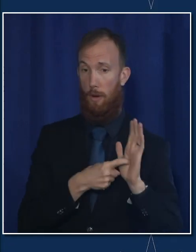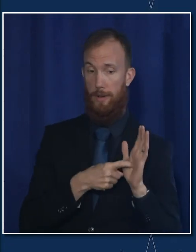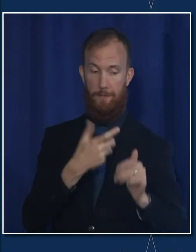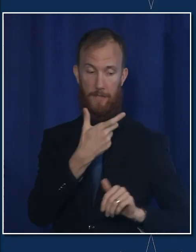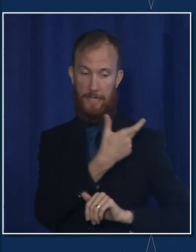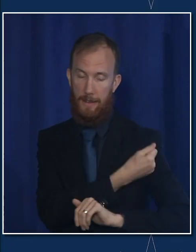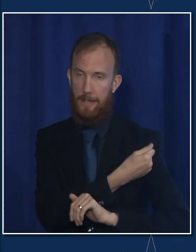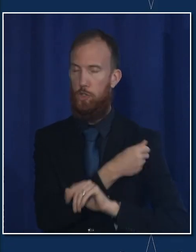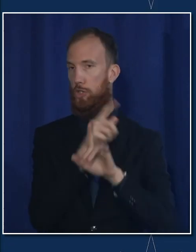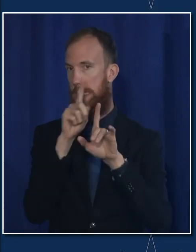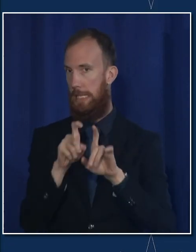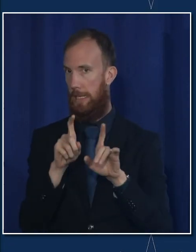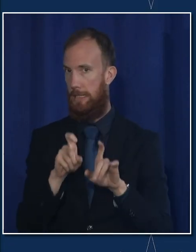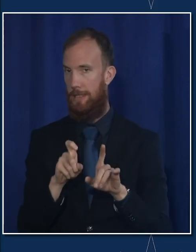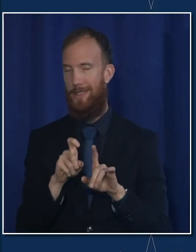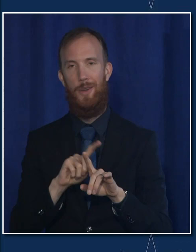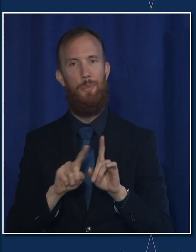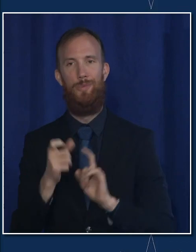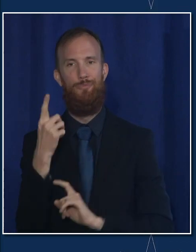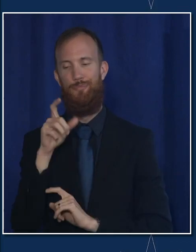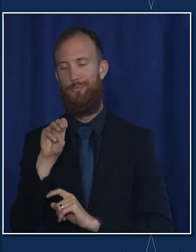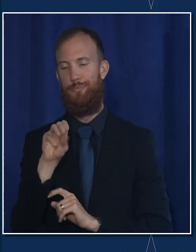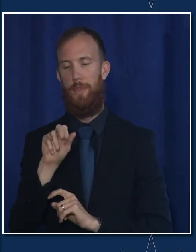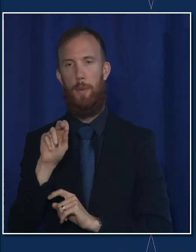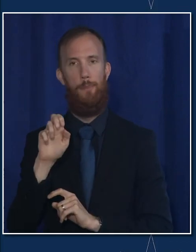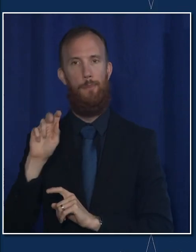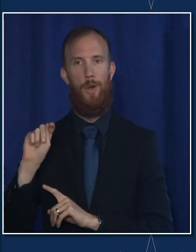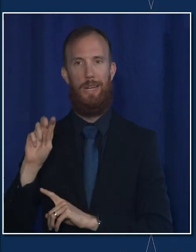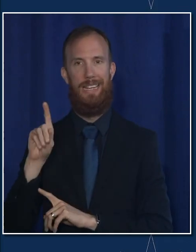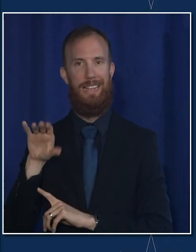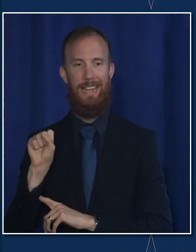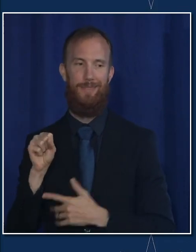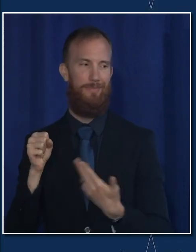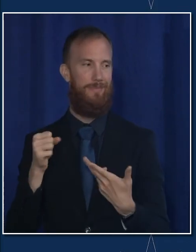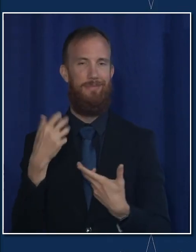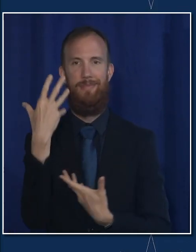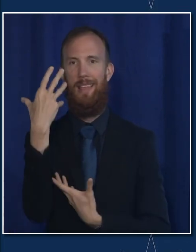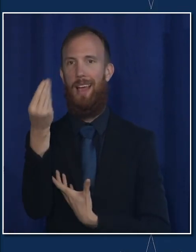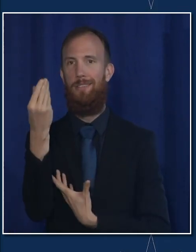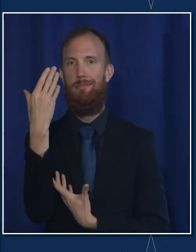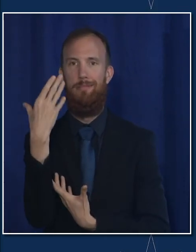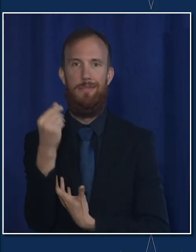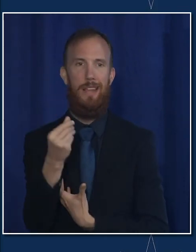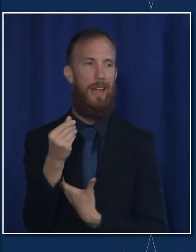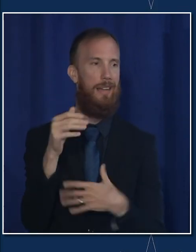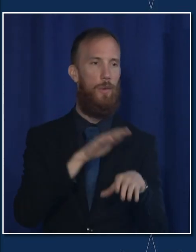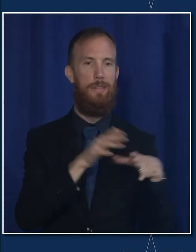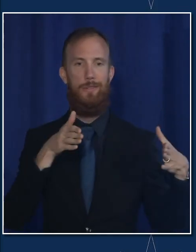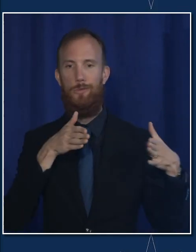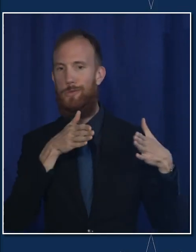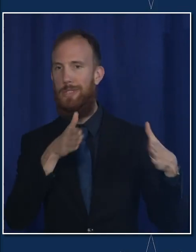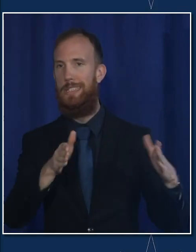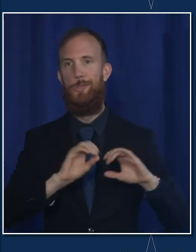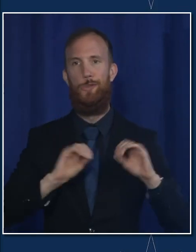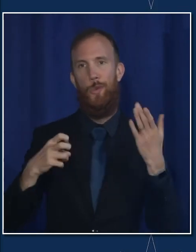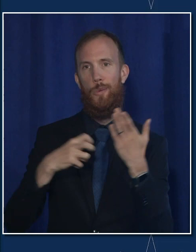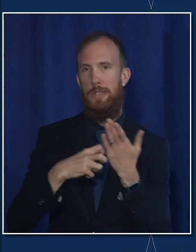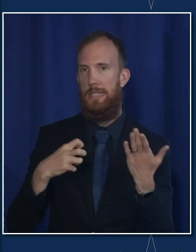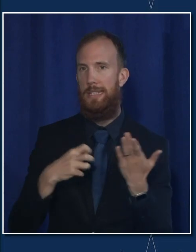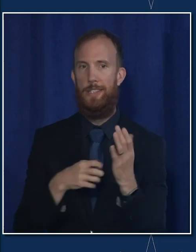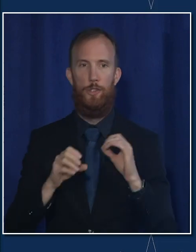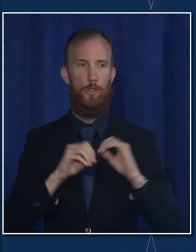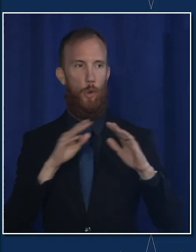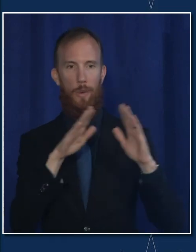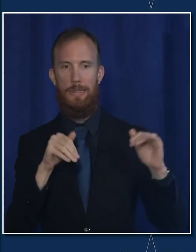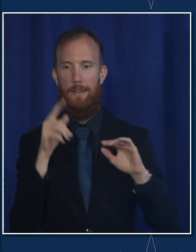example. Market Days is an event that is on a public street. It is open. There is not a ticketing system. We did a lot of work,